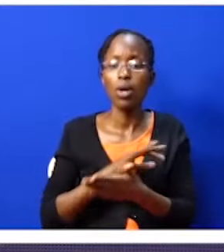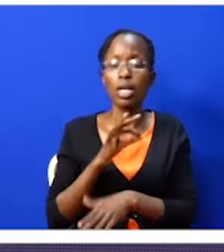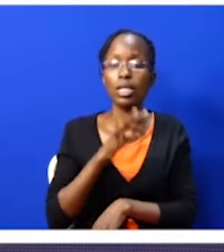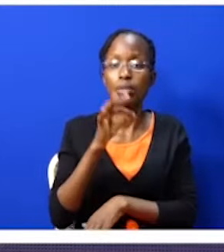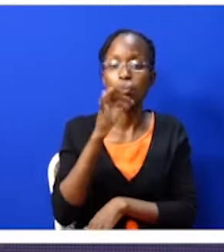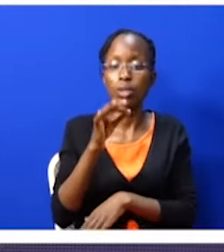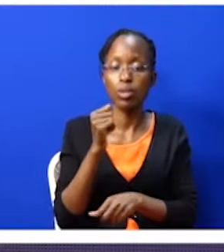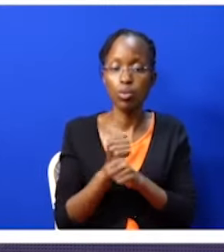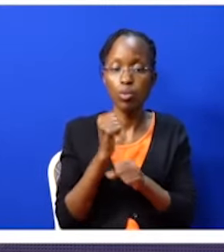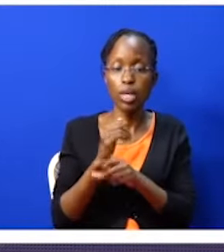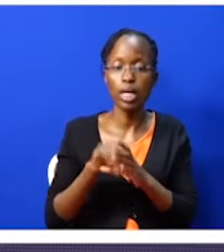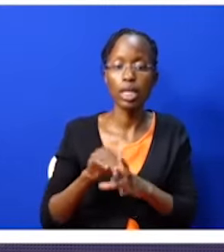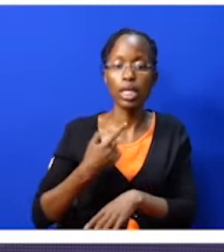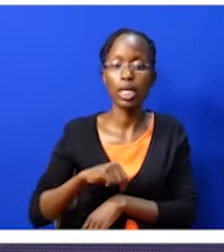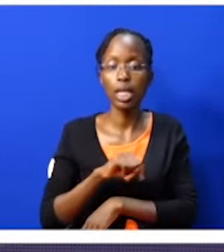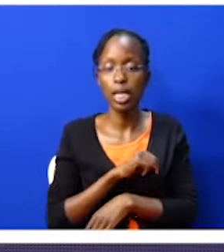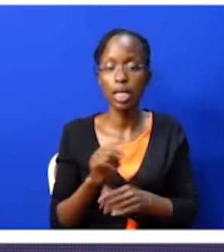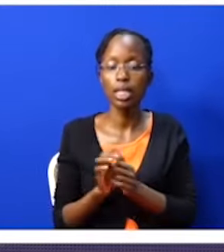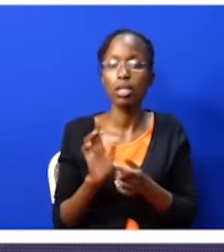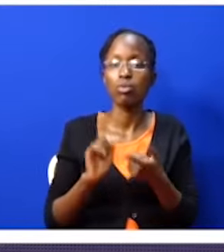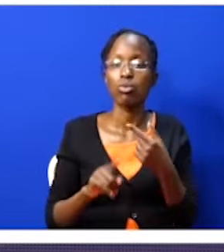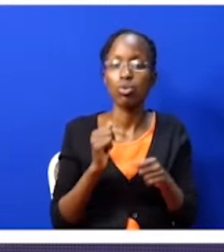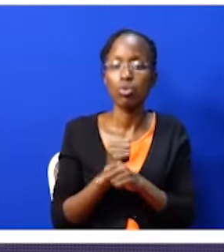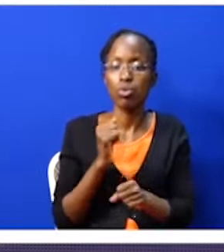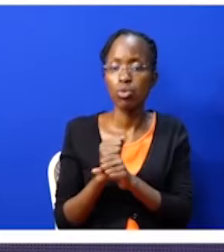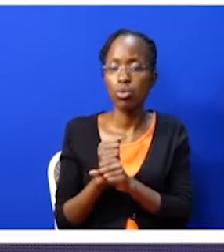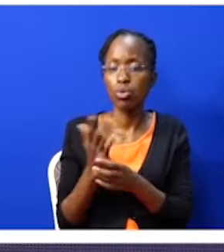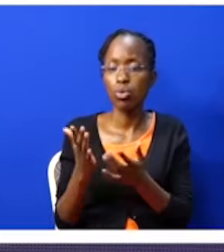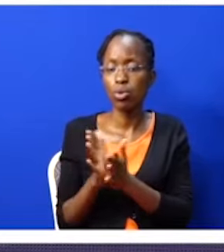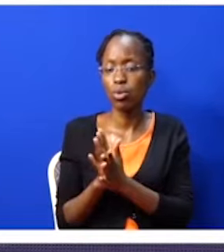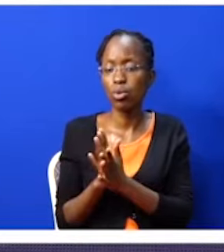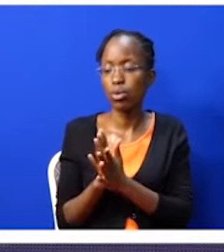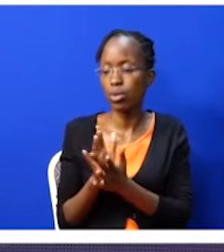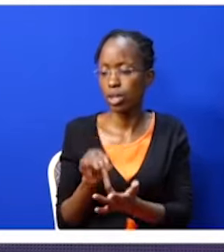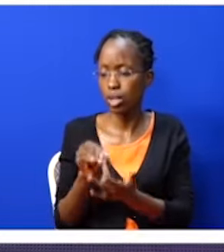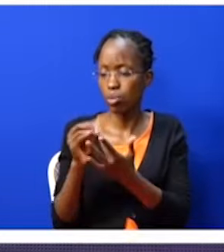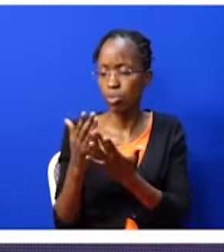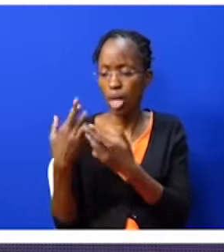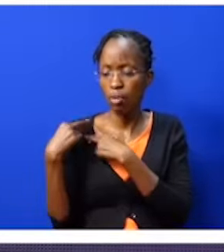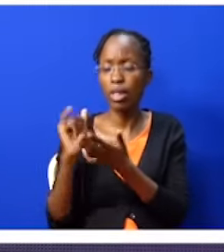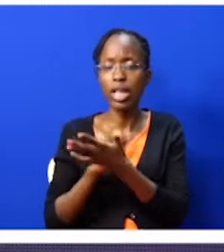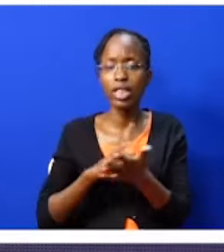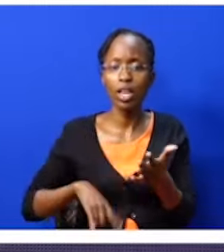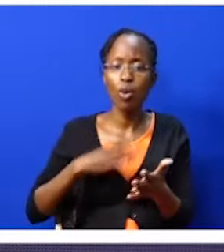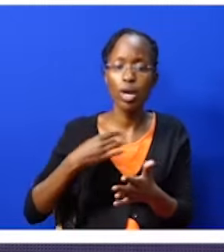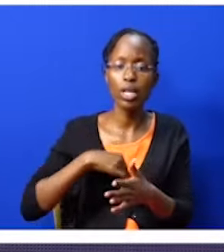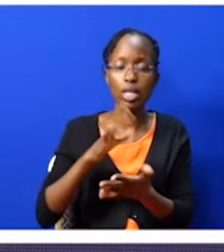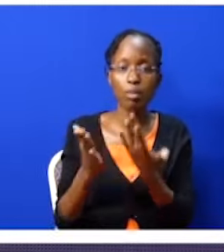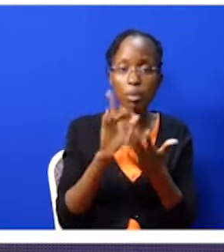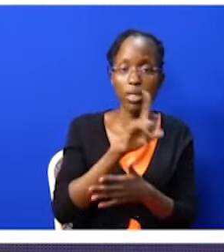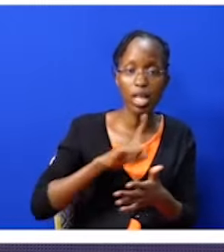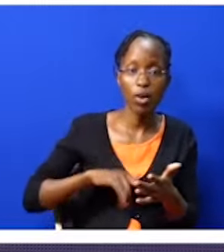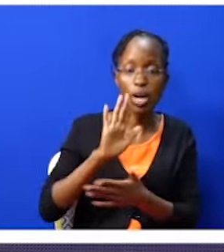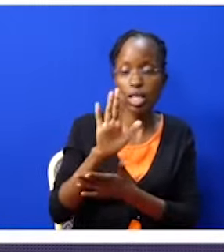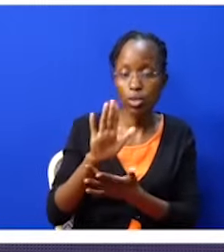Spirit works in us to do specific tasks that God asks us to do. There might be something special God is asking you